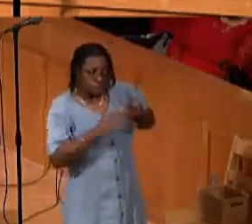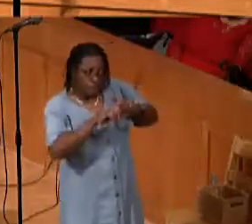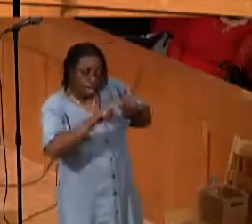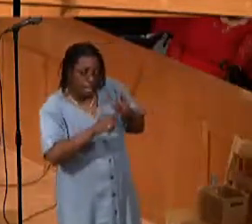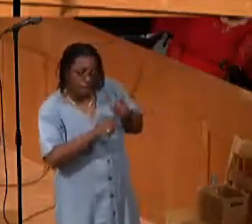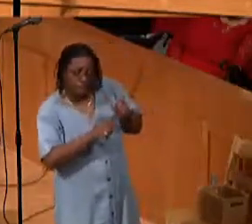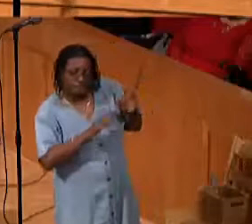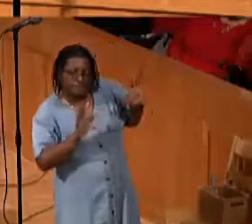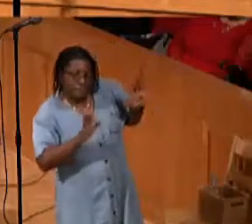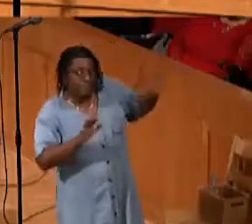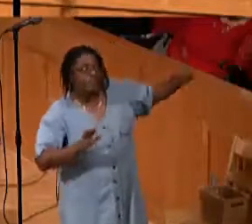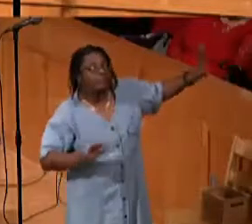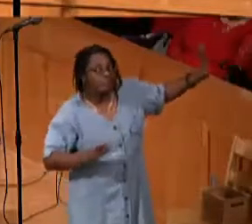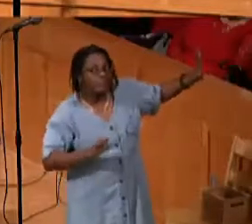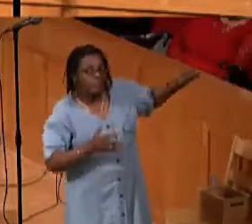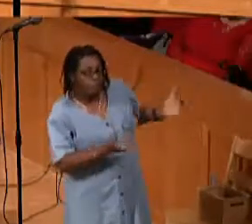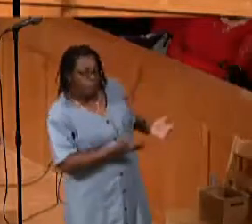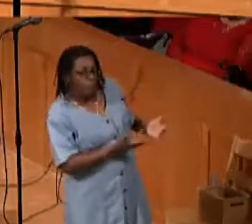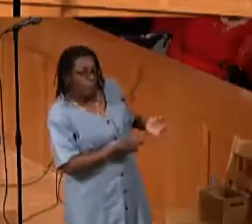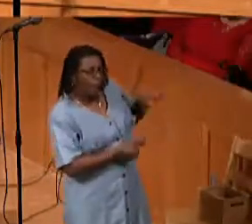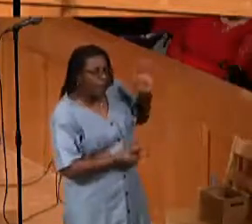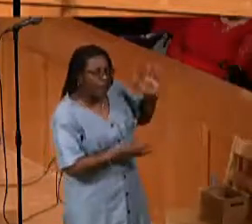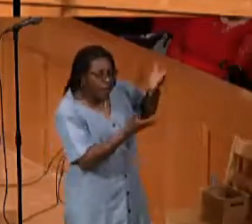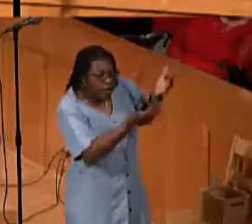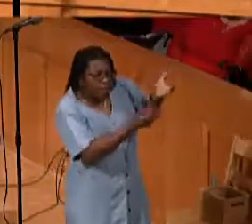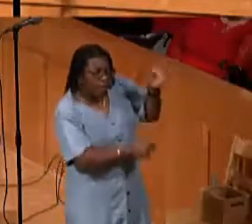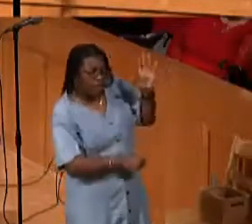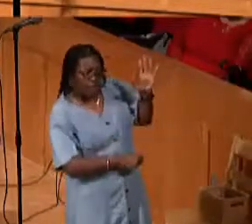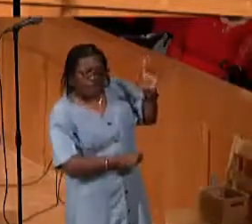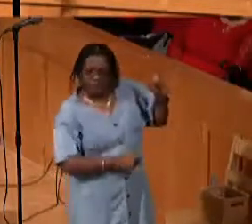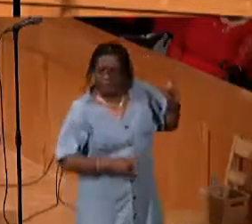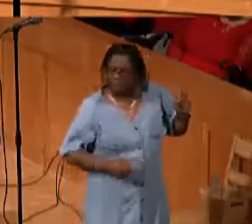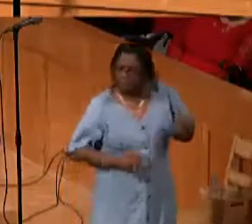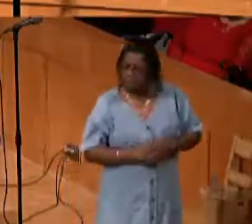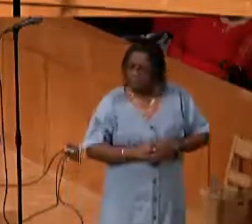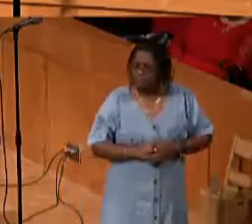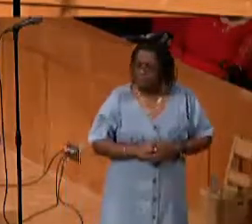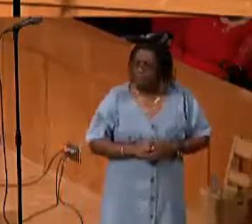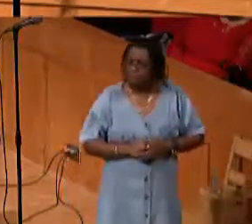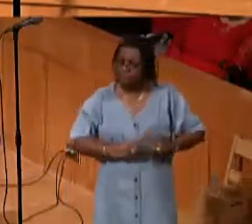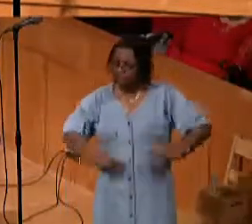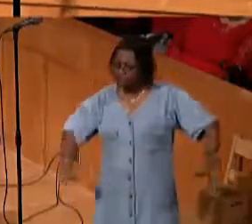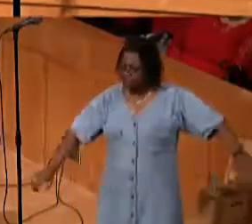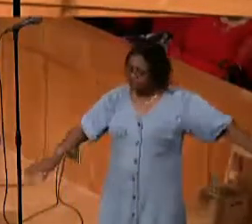back. The reason why some of us are still here, because his arms